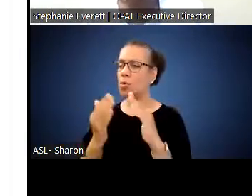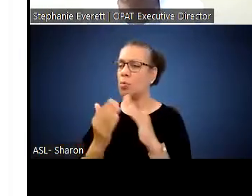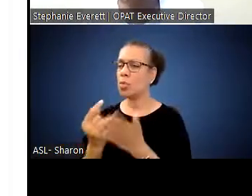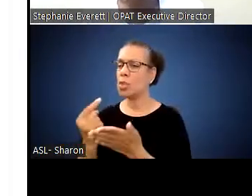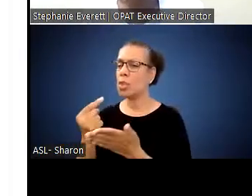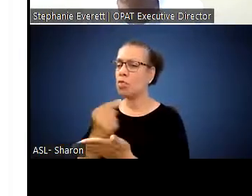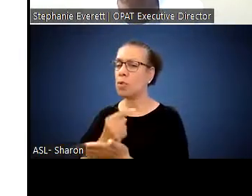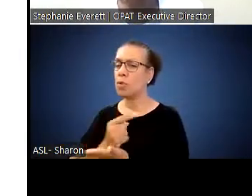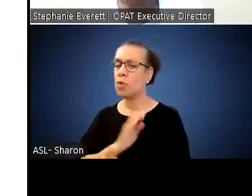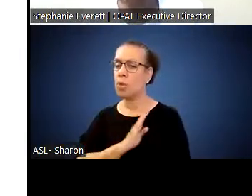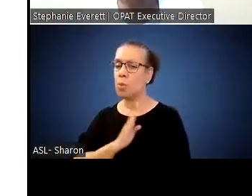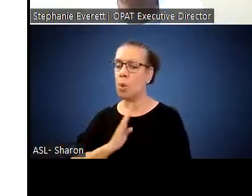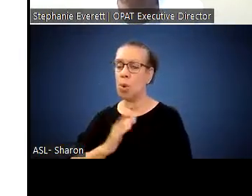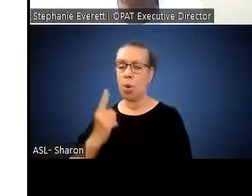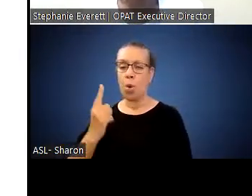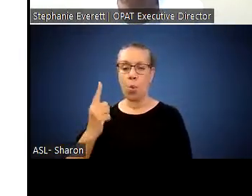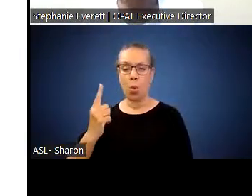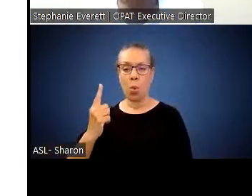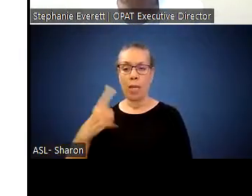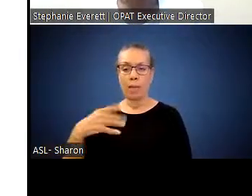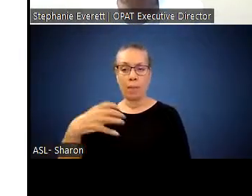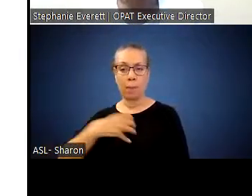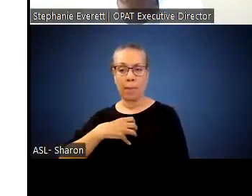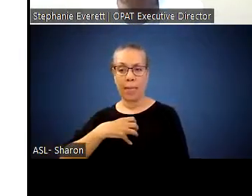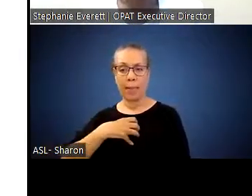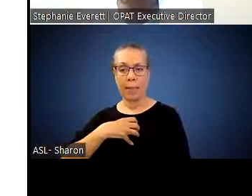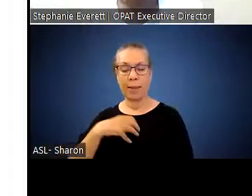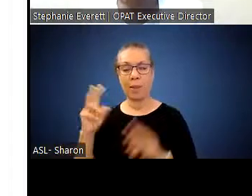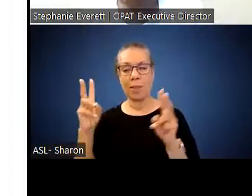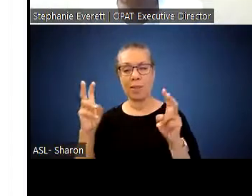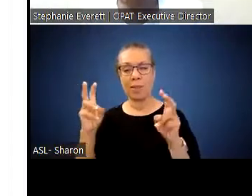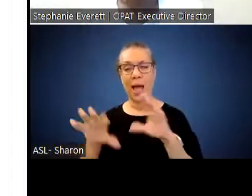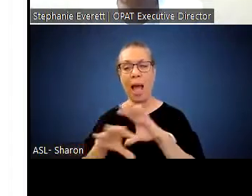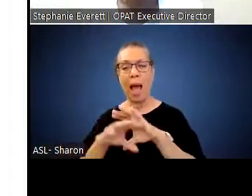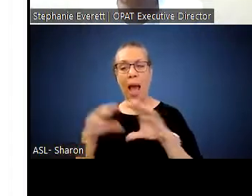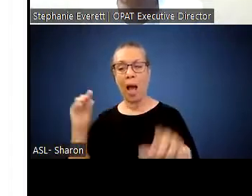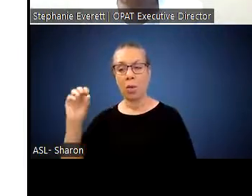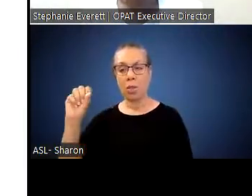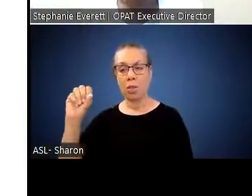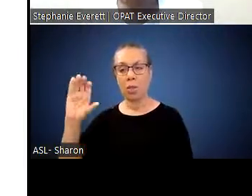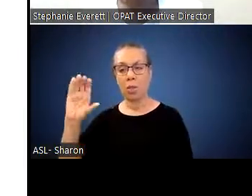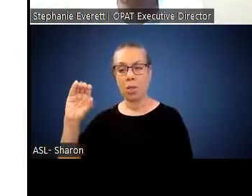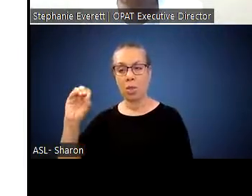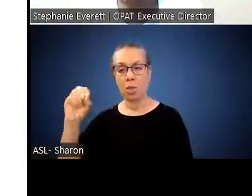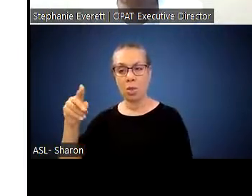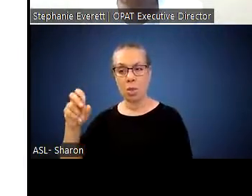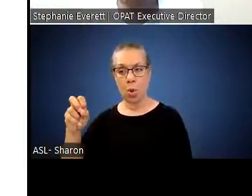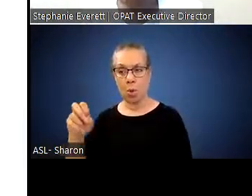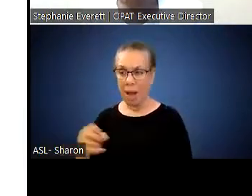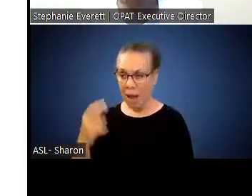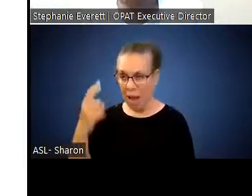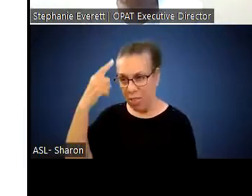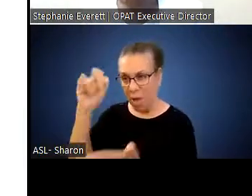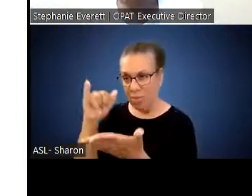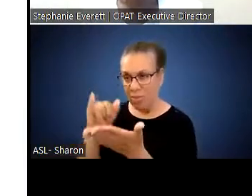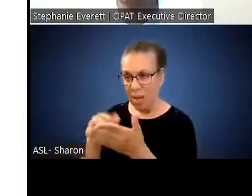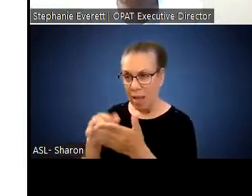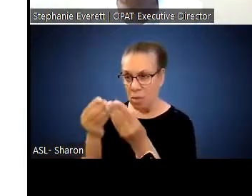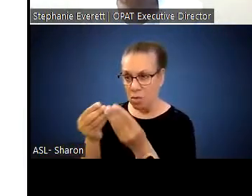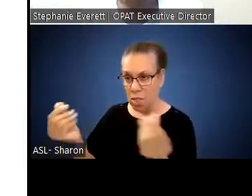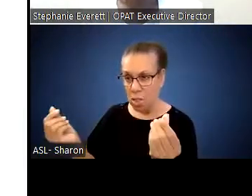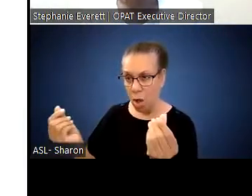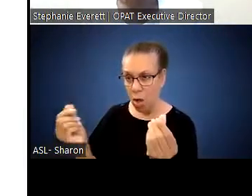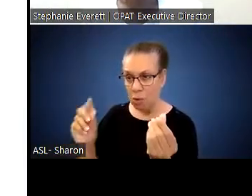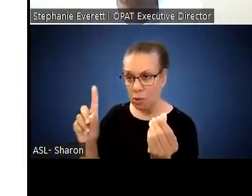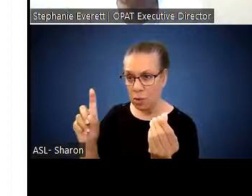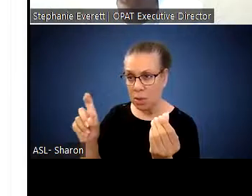one complaint that was found out of scope. So I thought that was resolved as being out of scope. Is that correct?